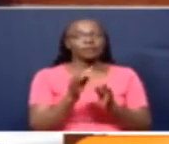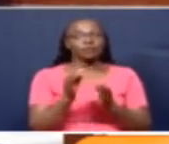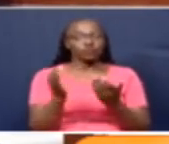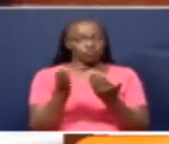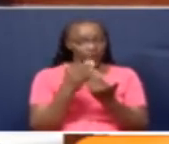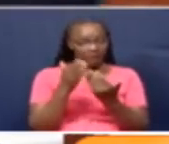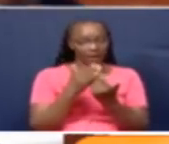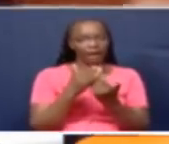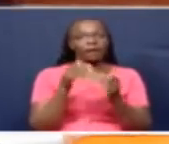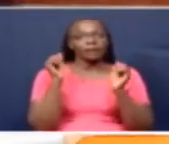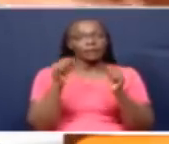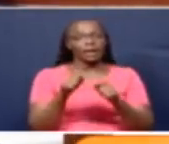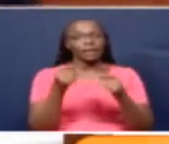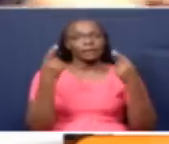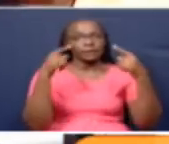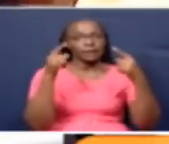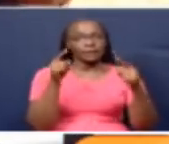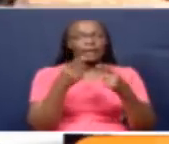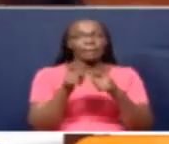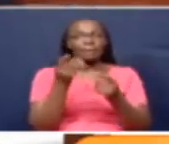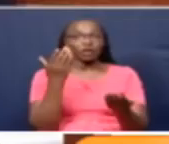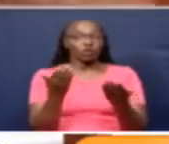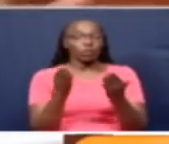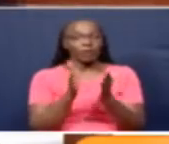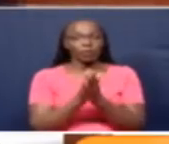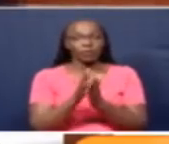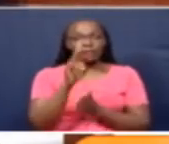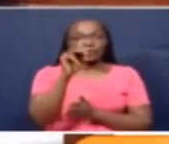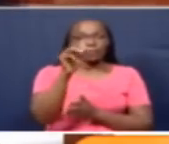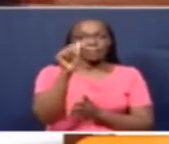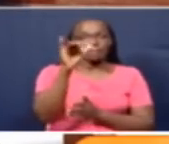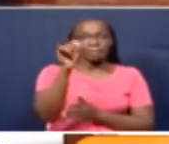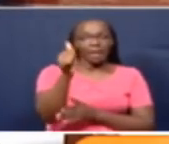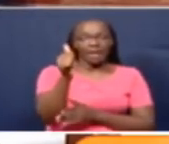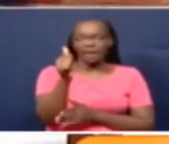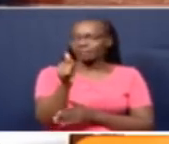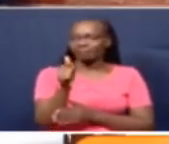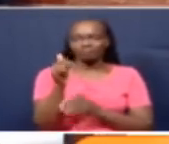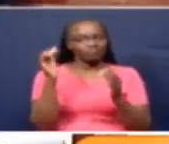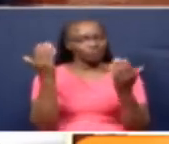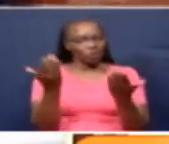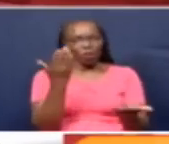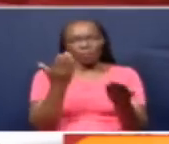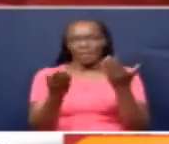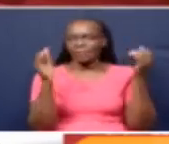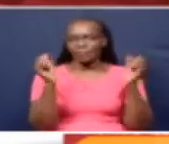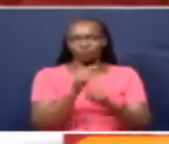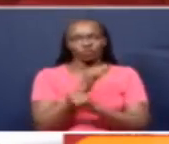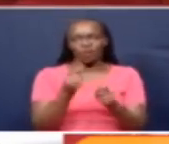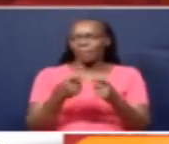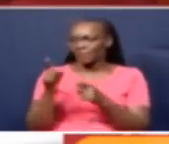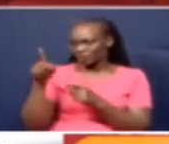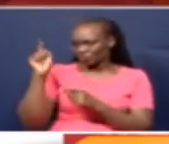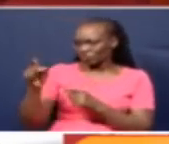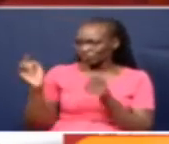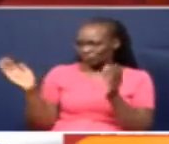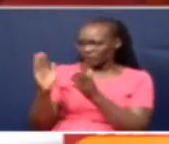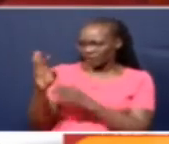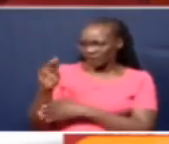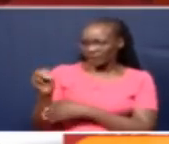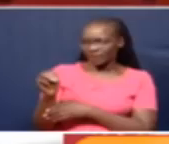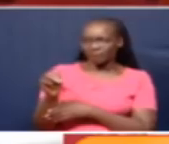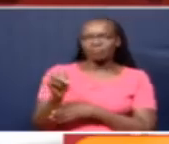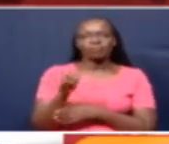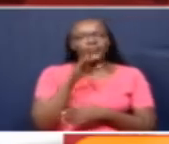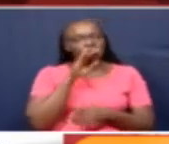But in comparison to Maya, there's no way I can. Really? No. You need to push her then. Yeah, my son is also like that.